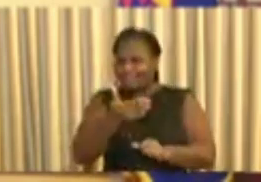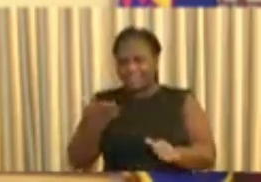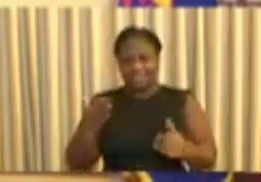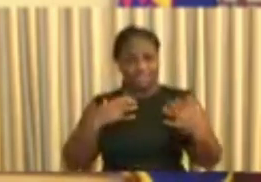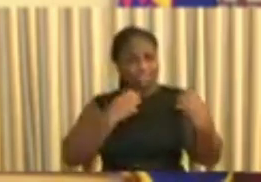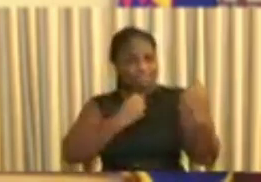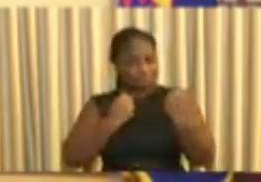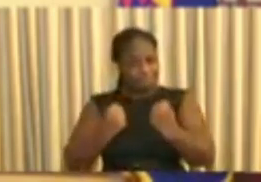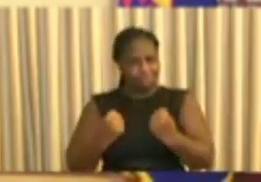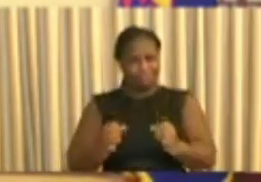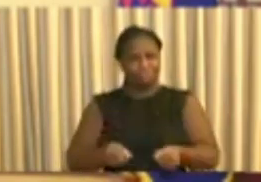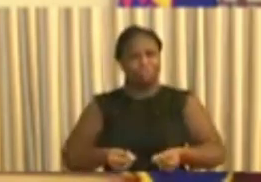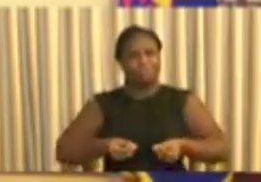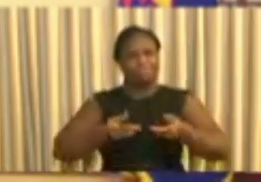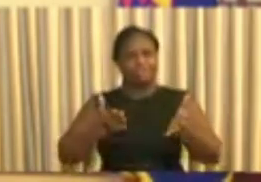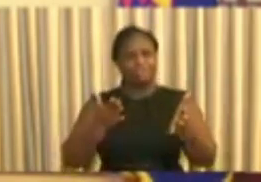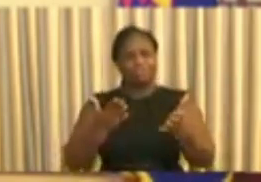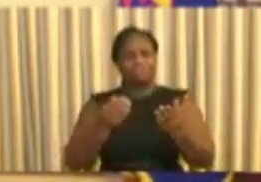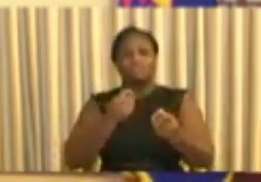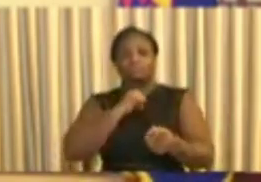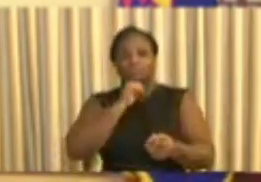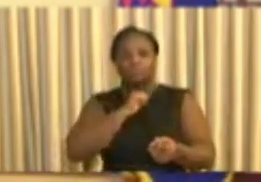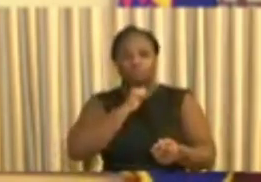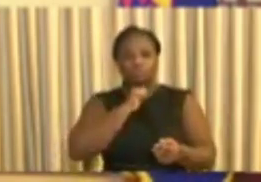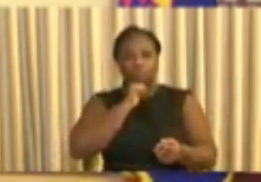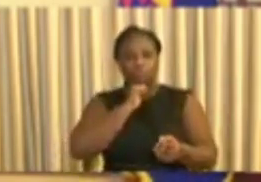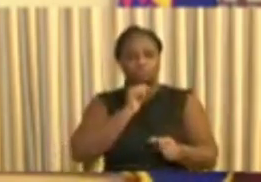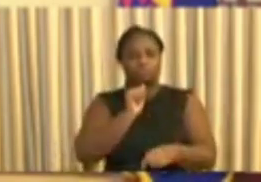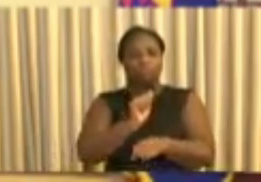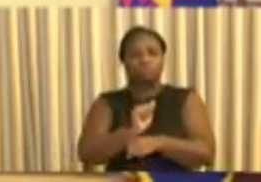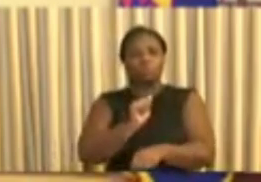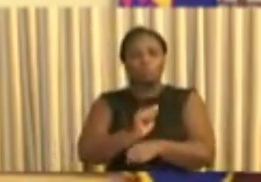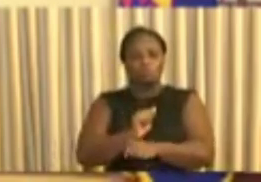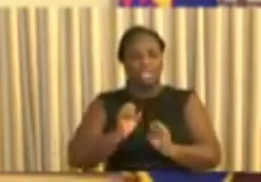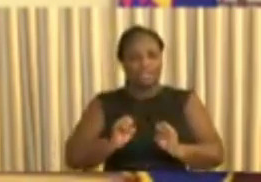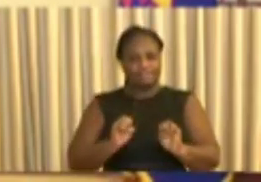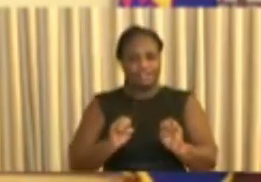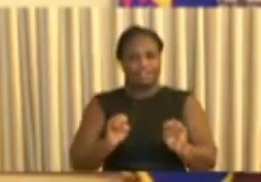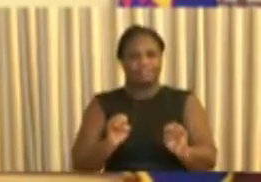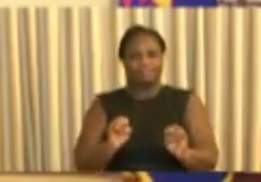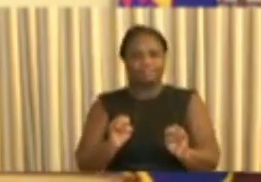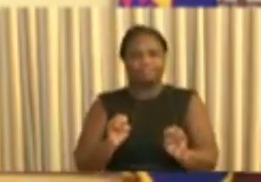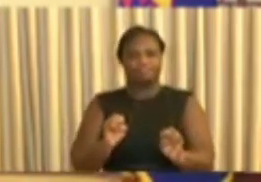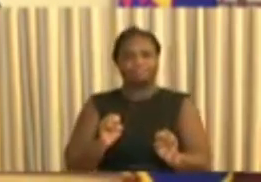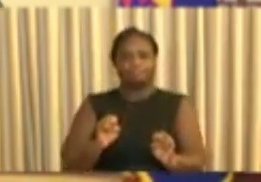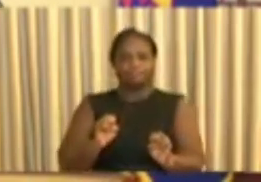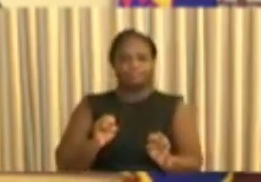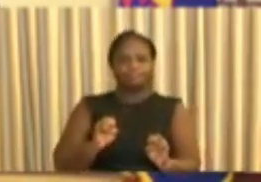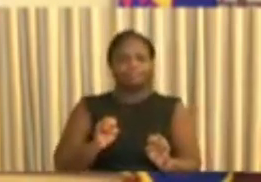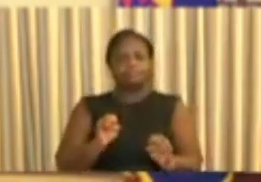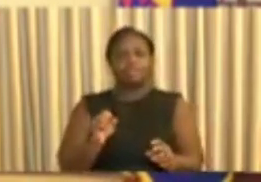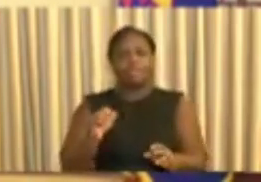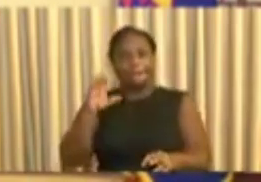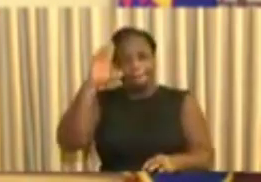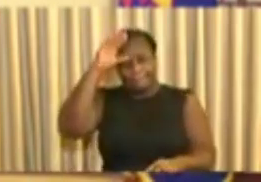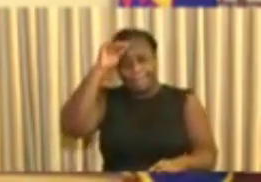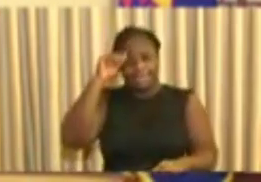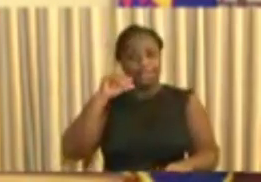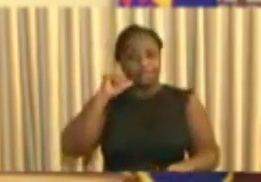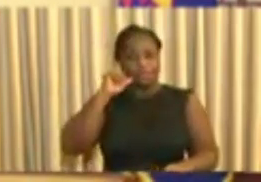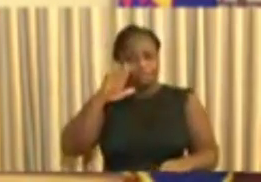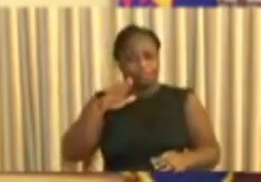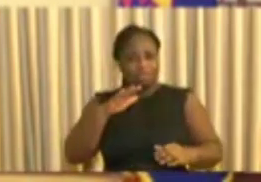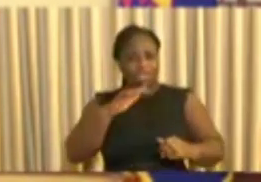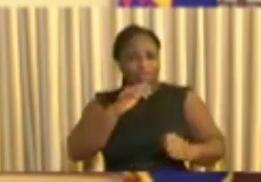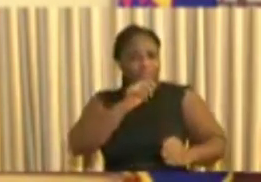power to provide you with the relevant tools to do your work effectively. To the men and women of our